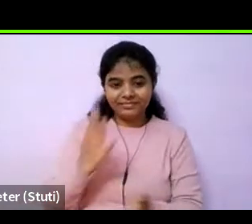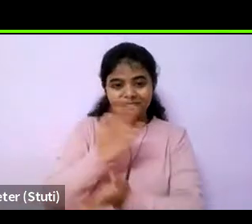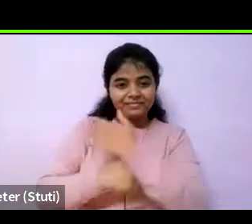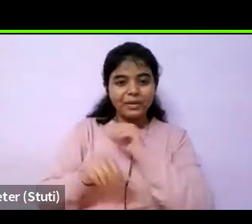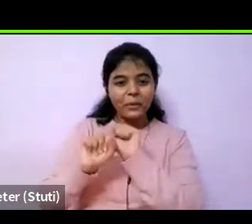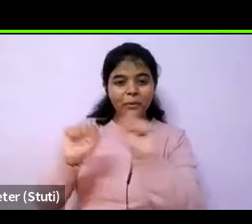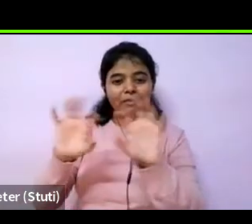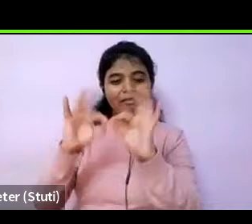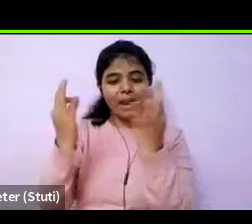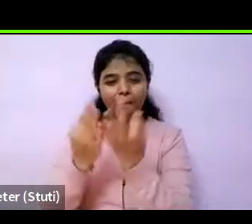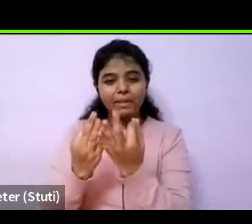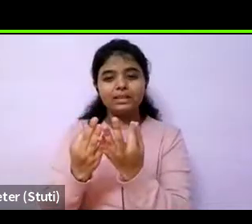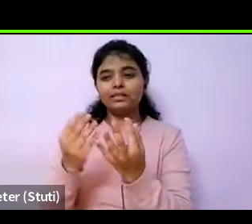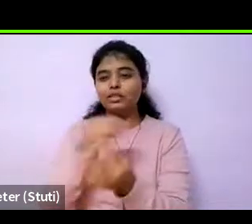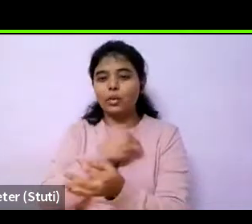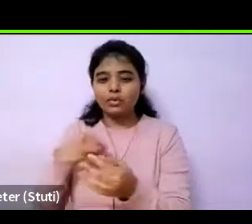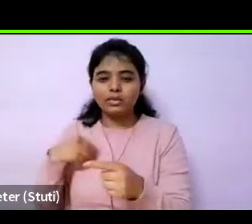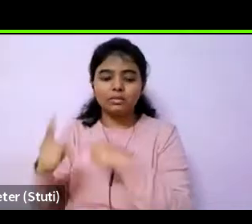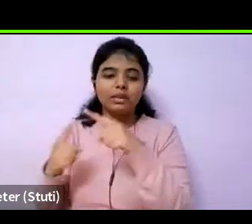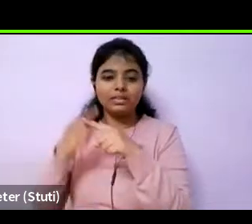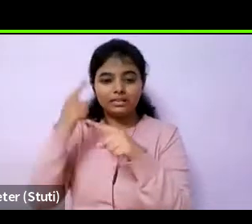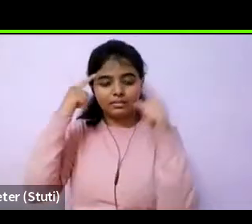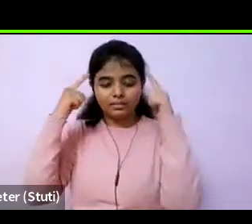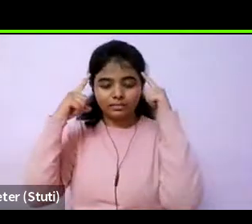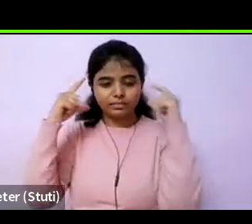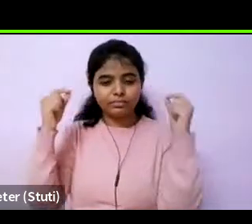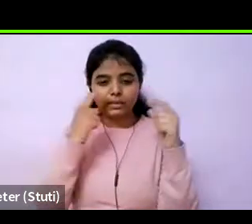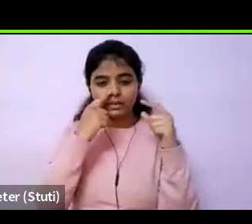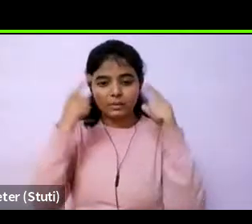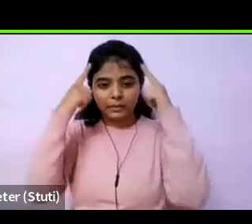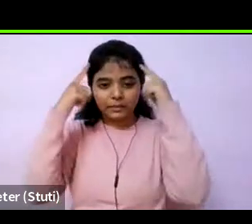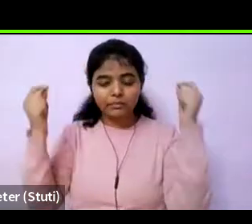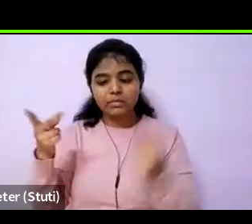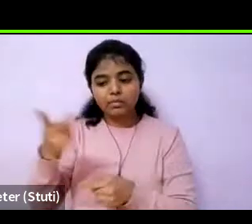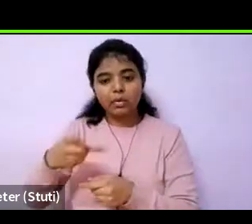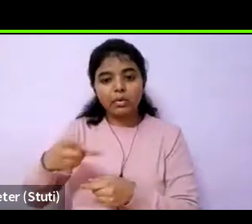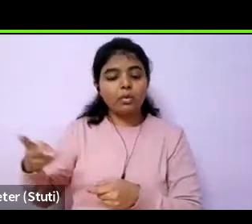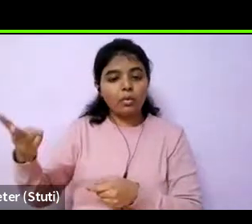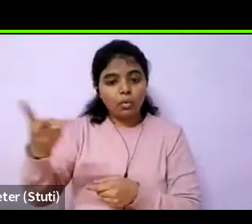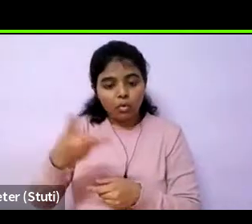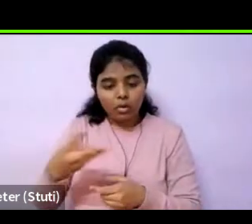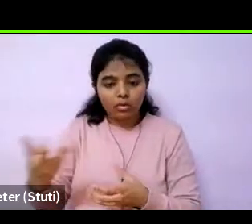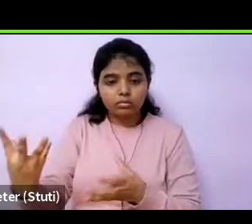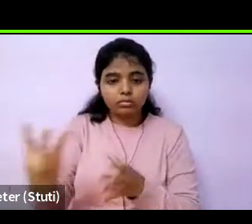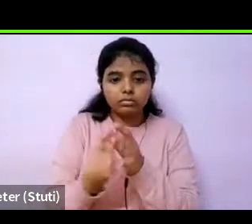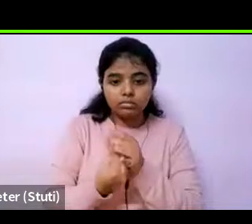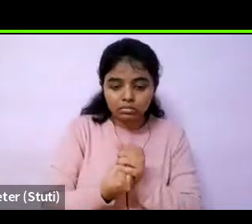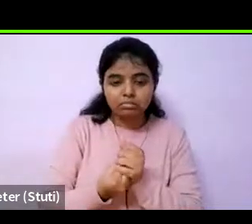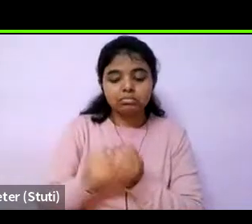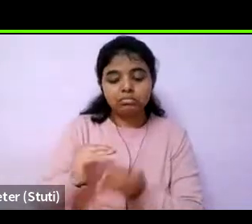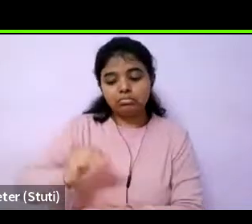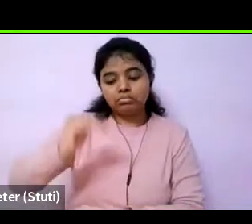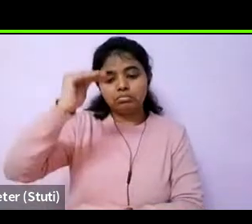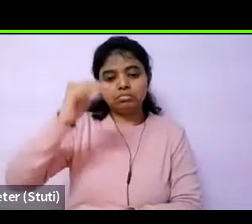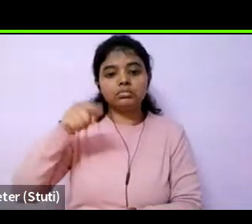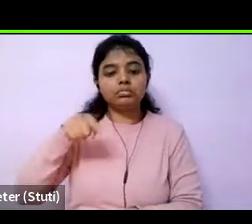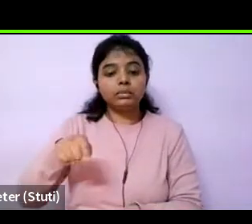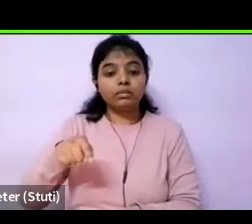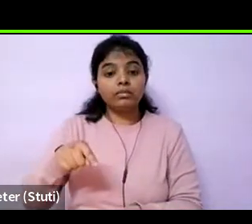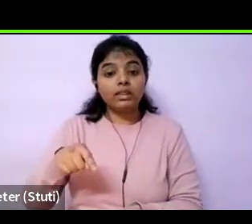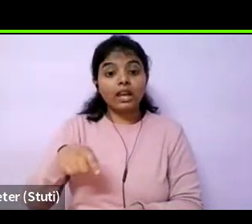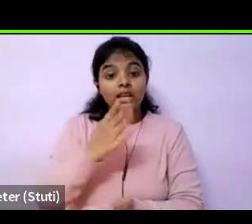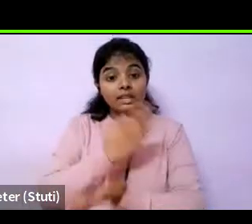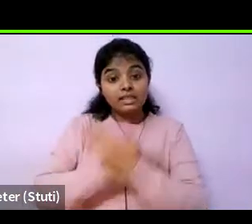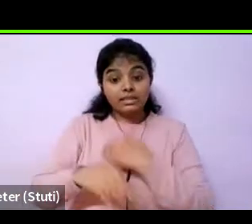as such. Okay, so a child in a way will not be able to bring about changes in the